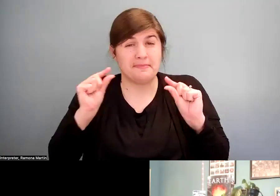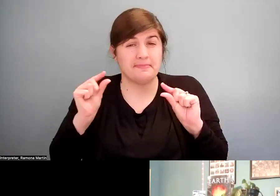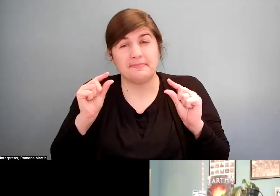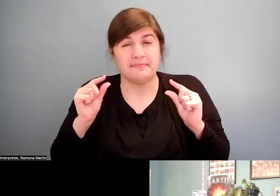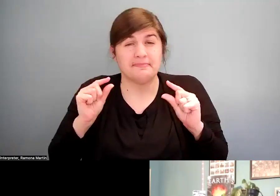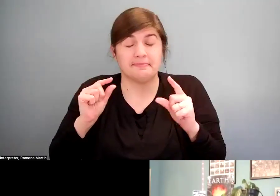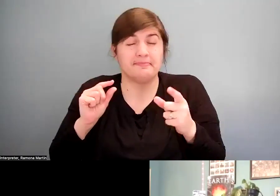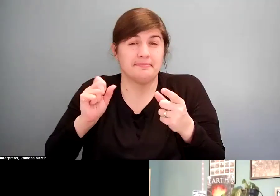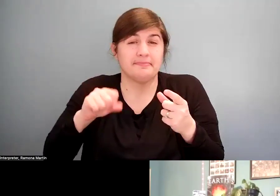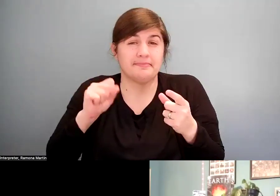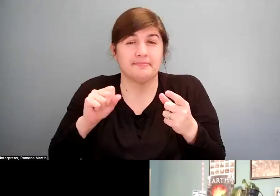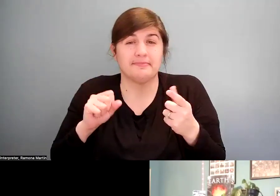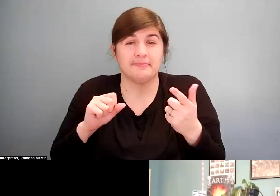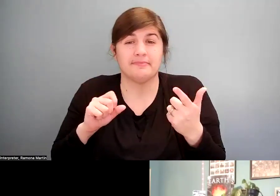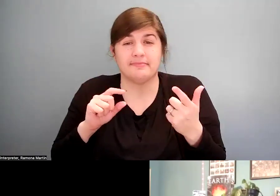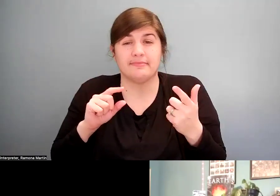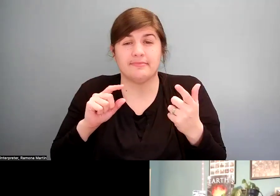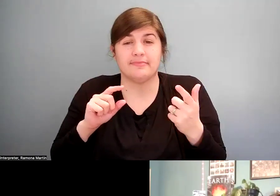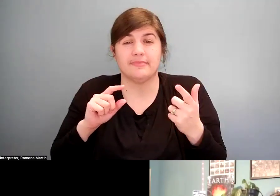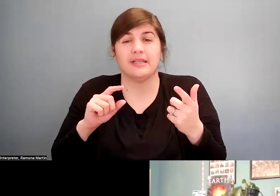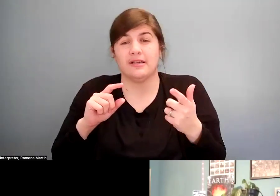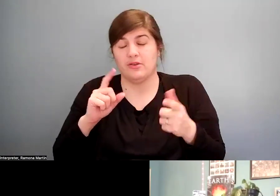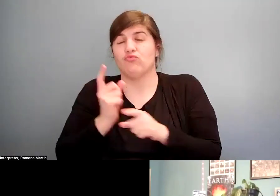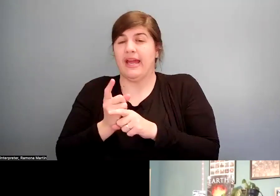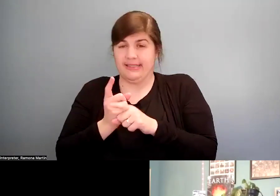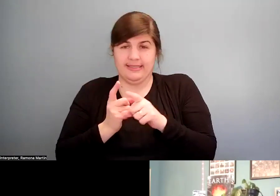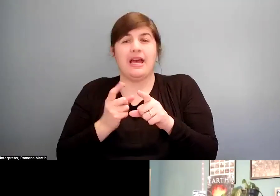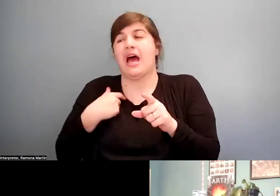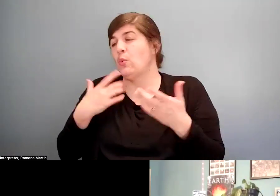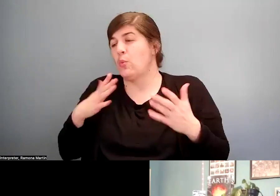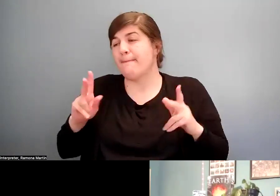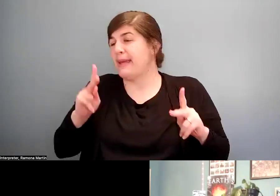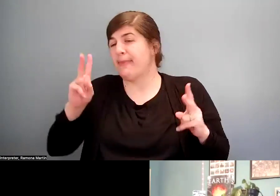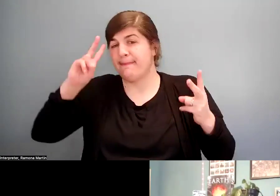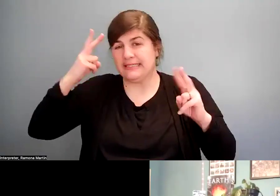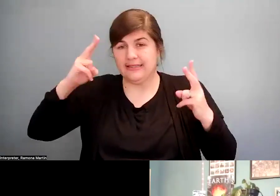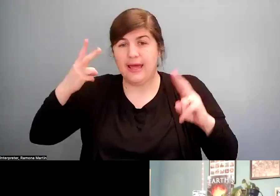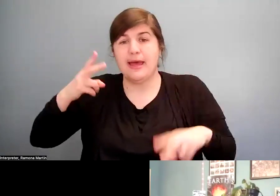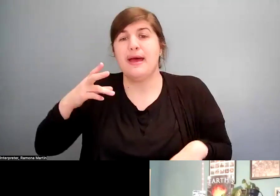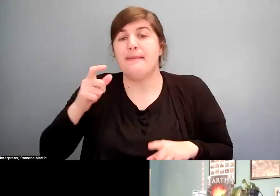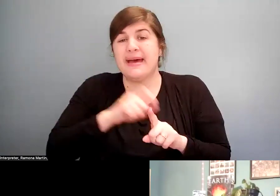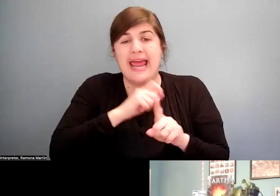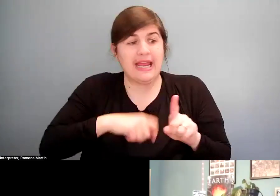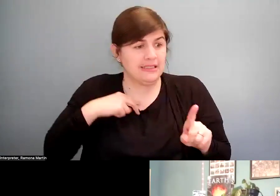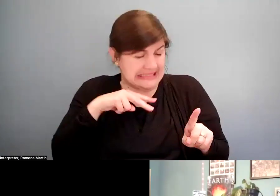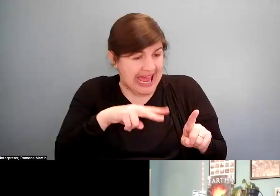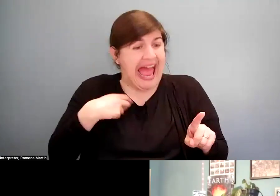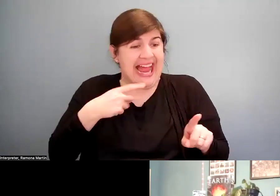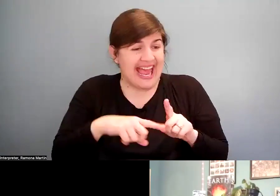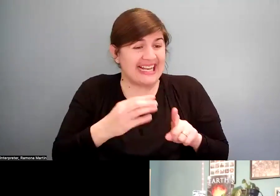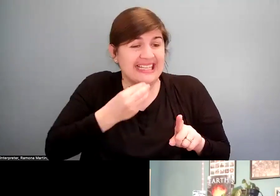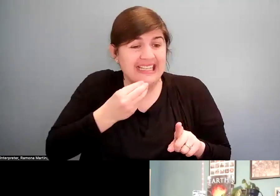Right. but Like on a bananas are a little radioactive. exactly, yeah. I don't Yeah. want people to look at their bananas in their fruit bowl and think I can't eat those;